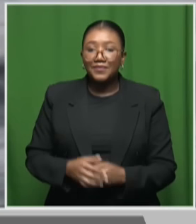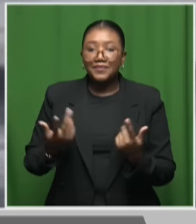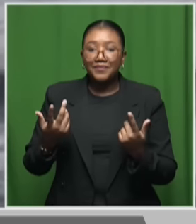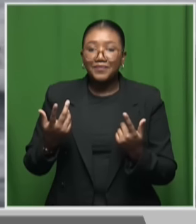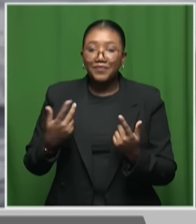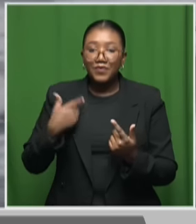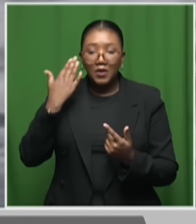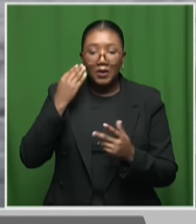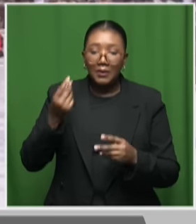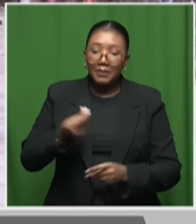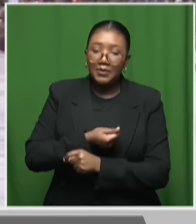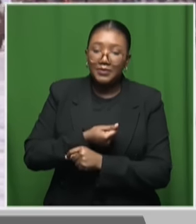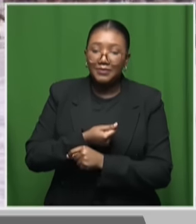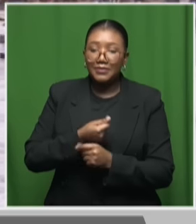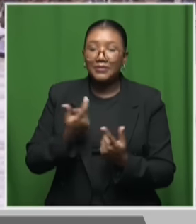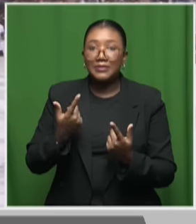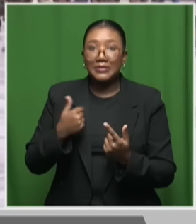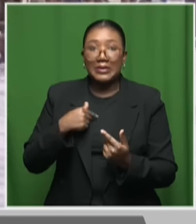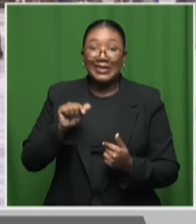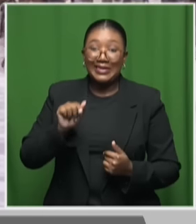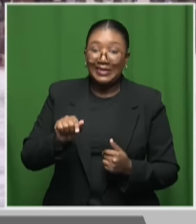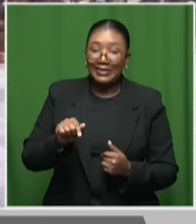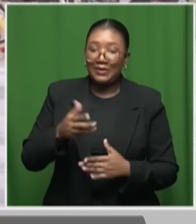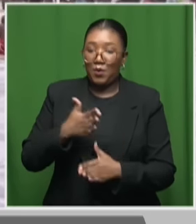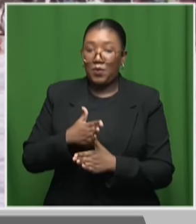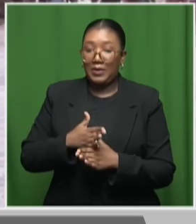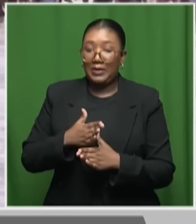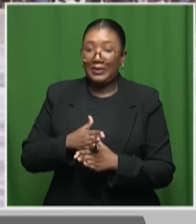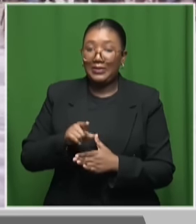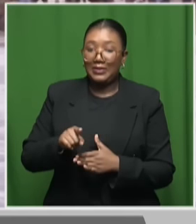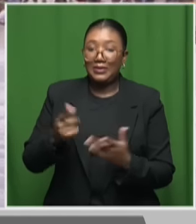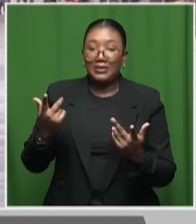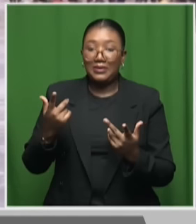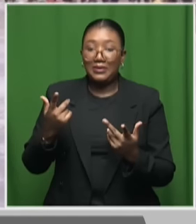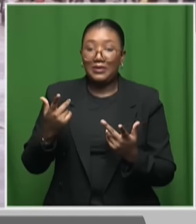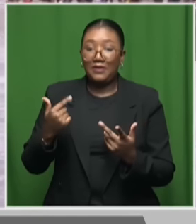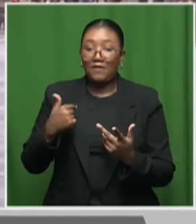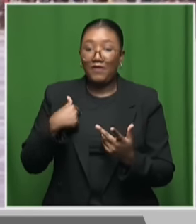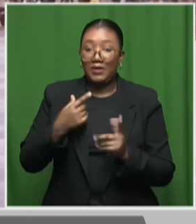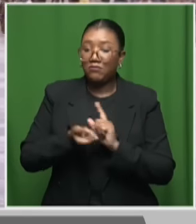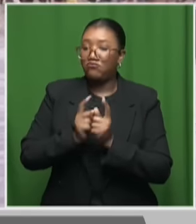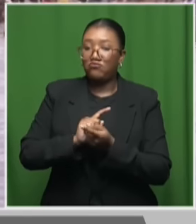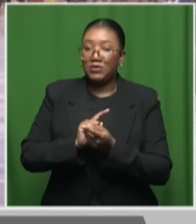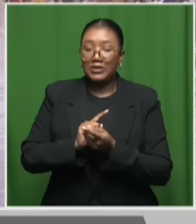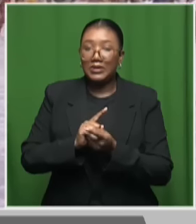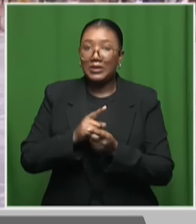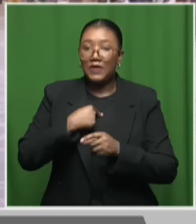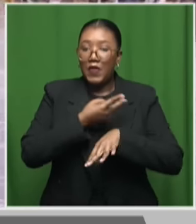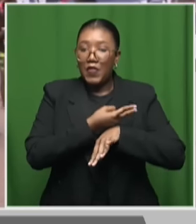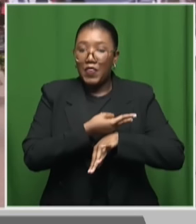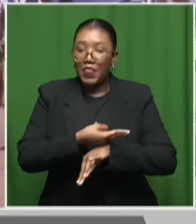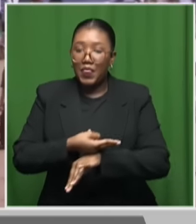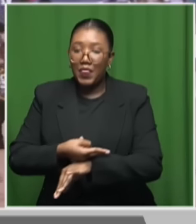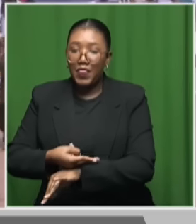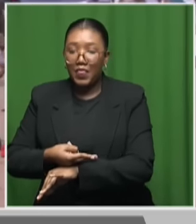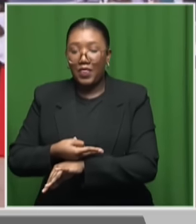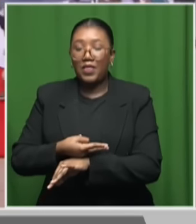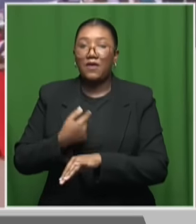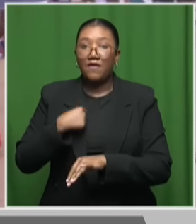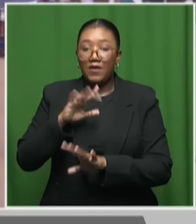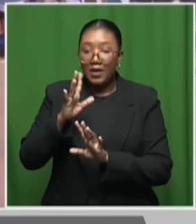Unfortunately, in the case of a swimmer in distress, it doesn't take too long for it to become a rescue to a